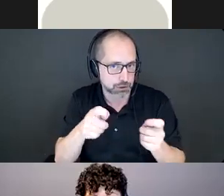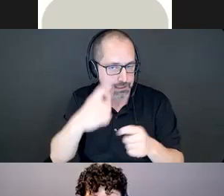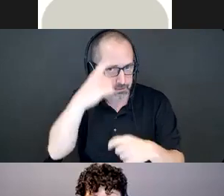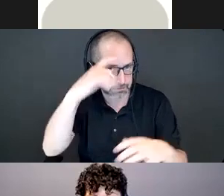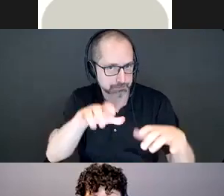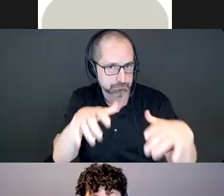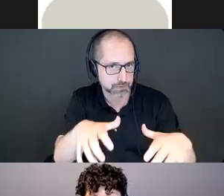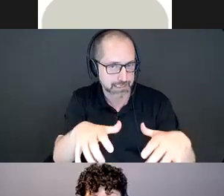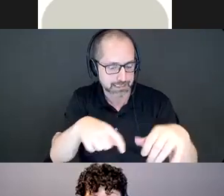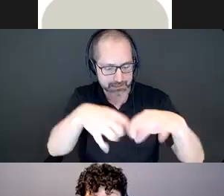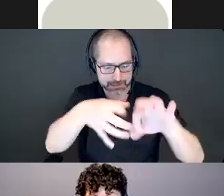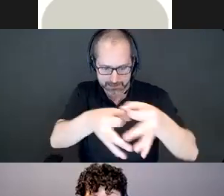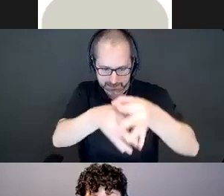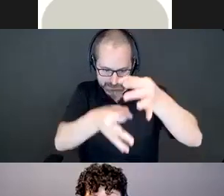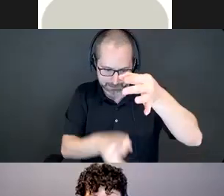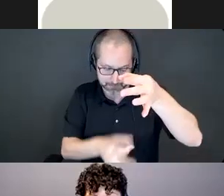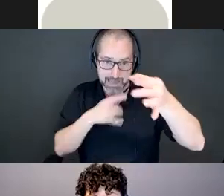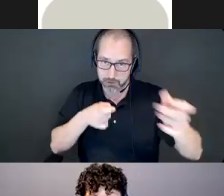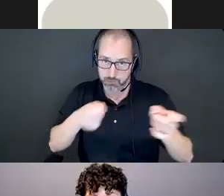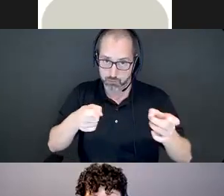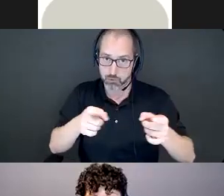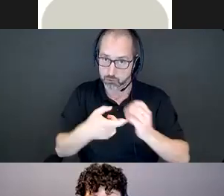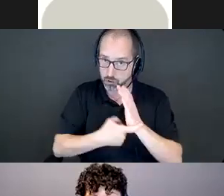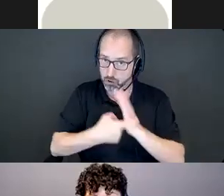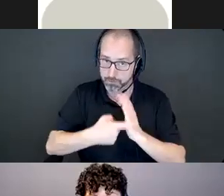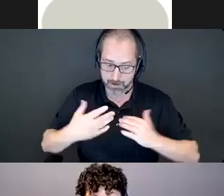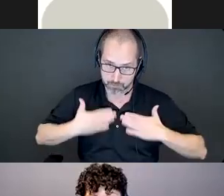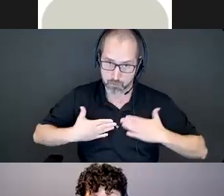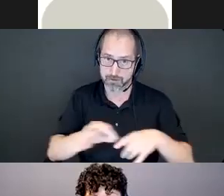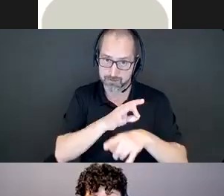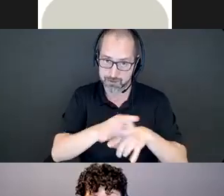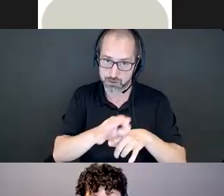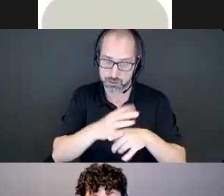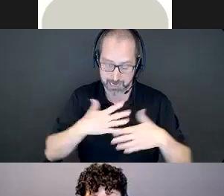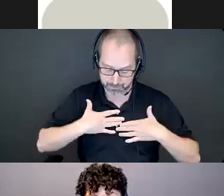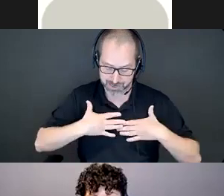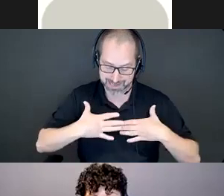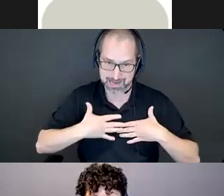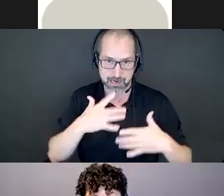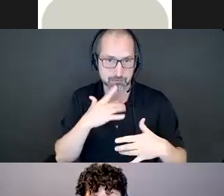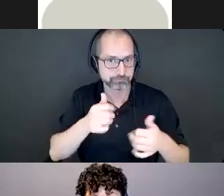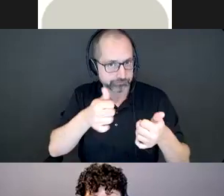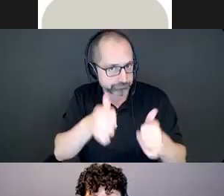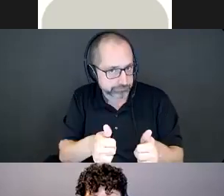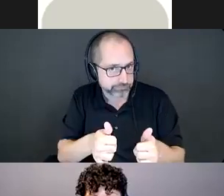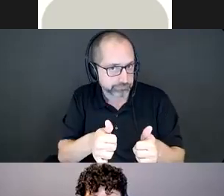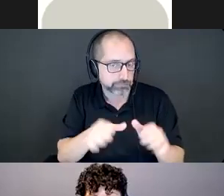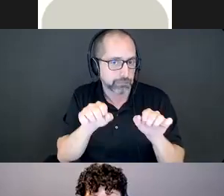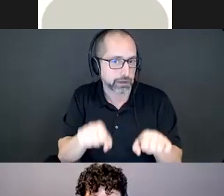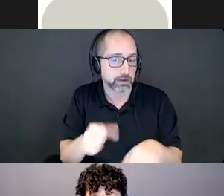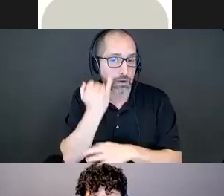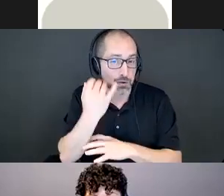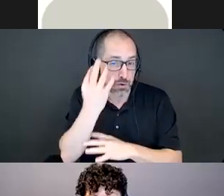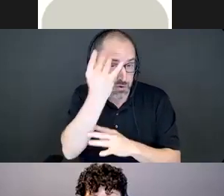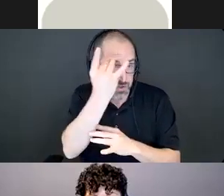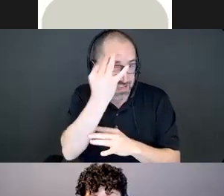controls automatic body functions and depresses breathing. So if you think about that,